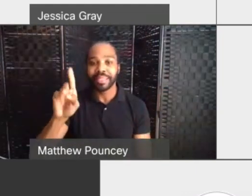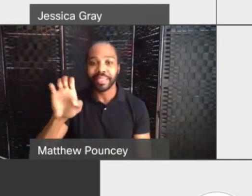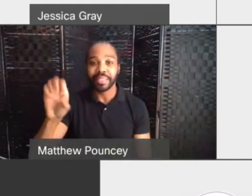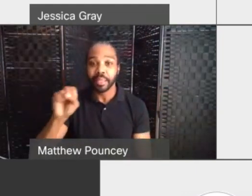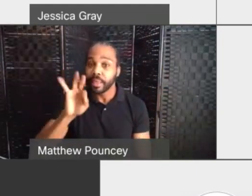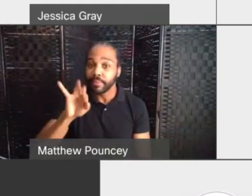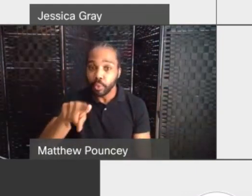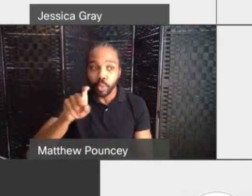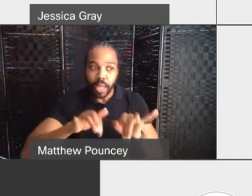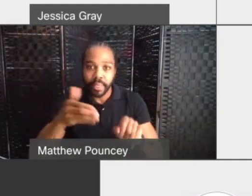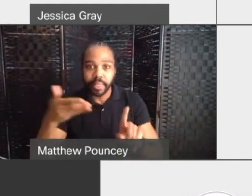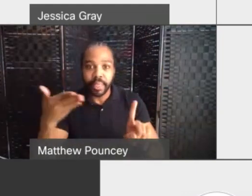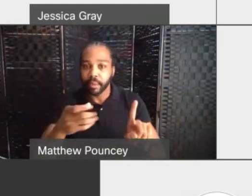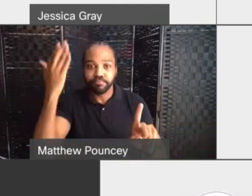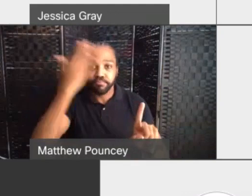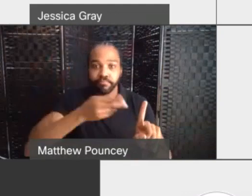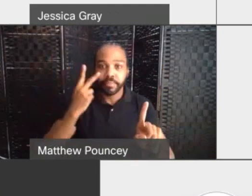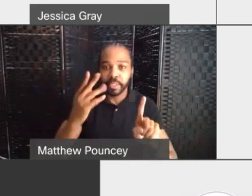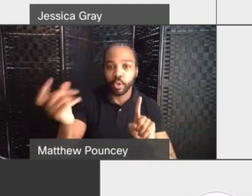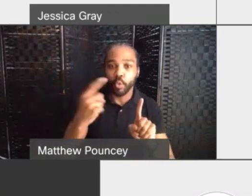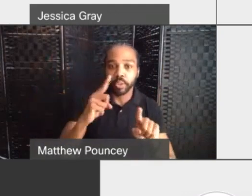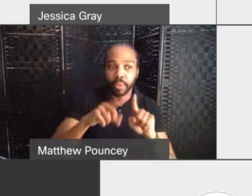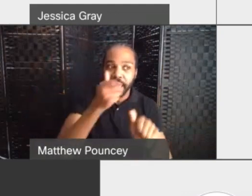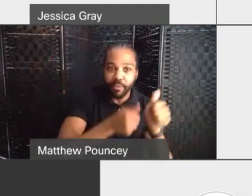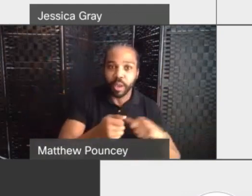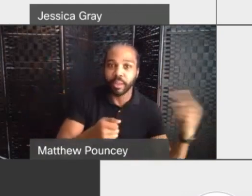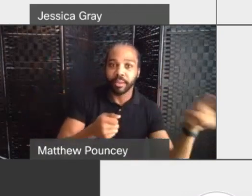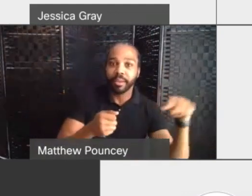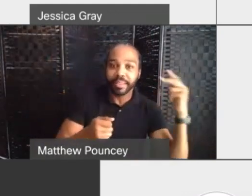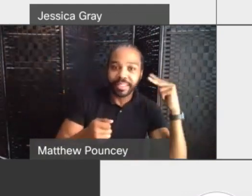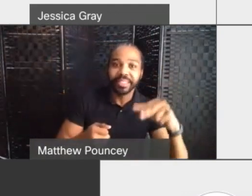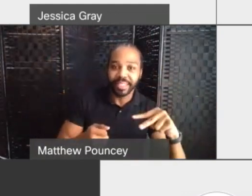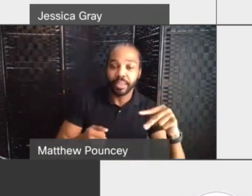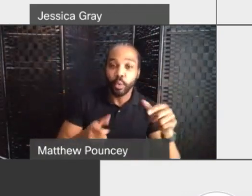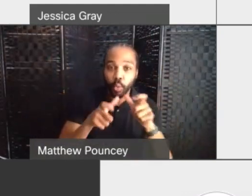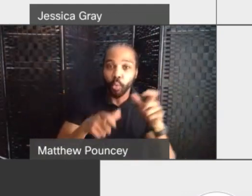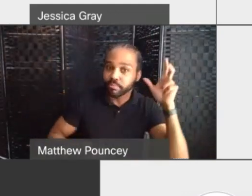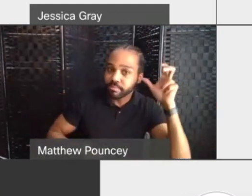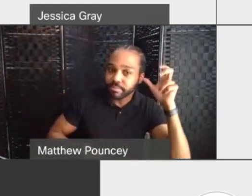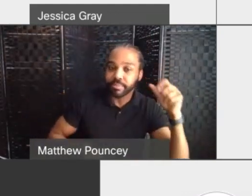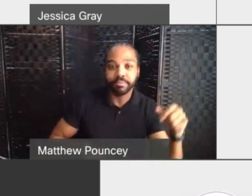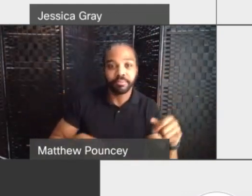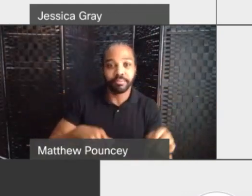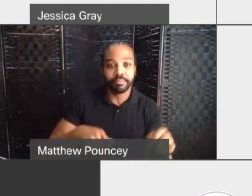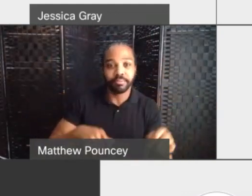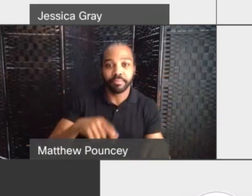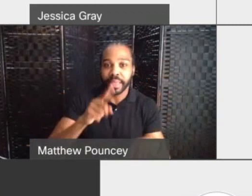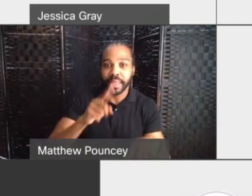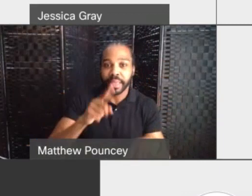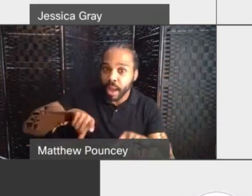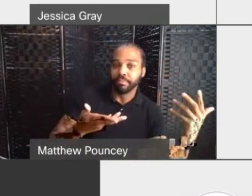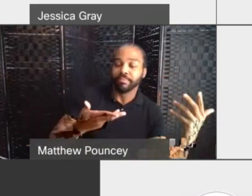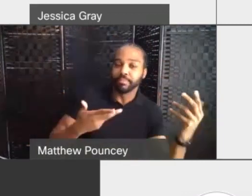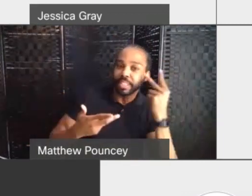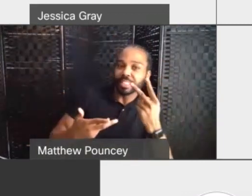I won't see your question, but everyone else, everyone who's listening, but not able to respond to your question will be